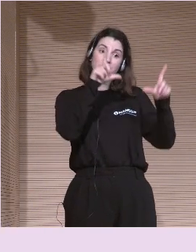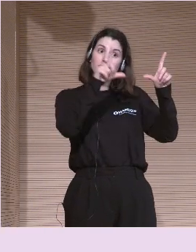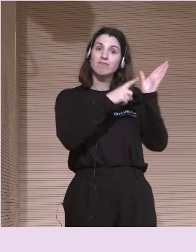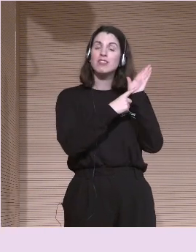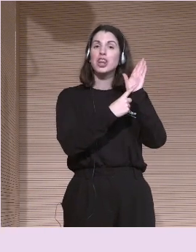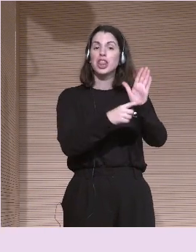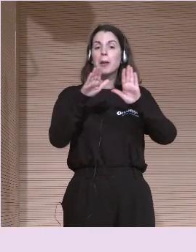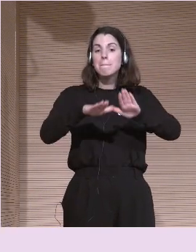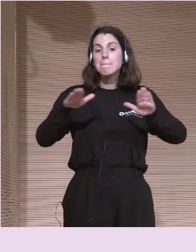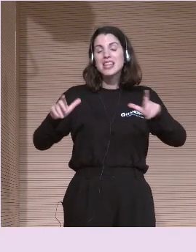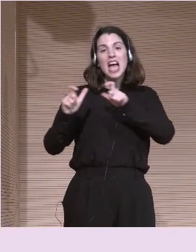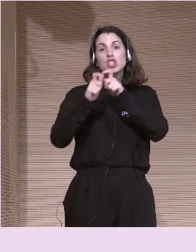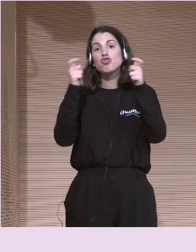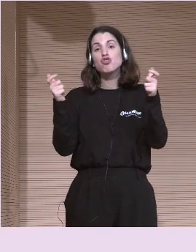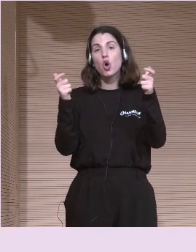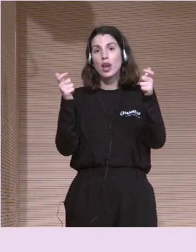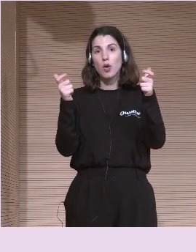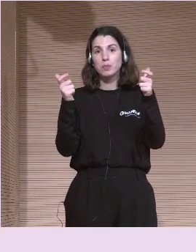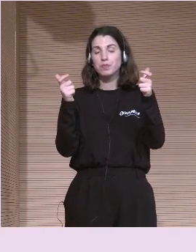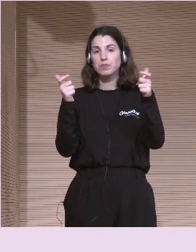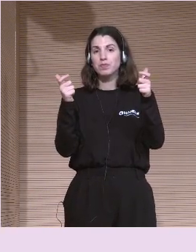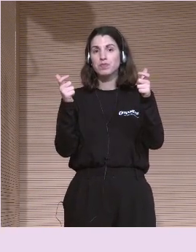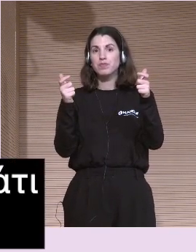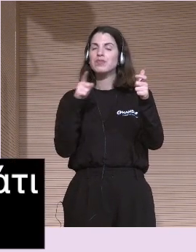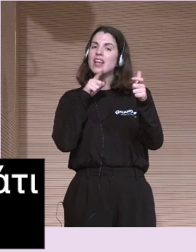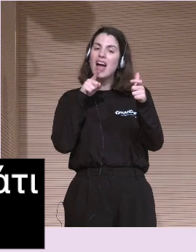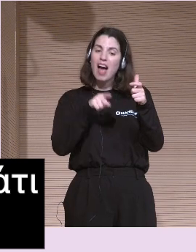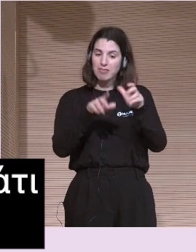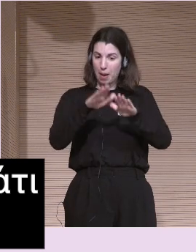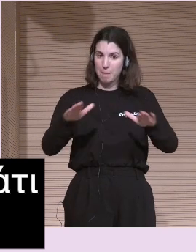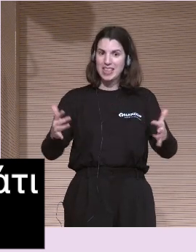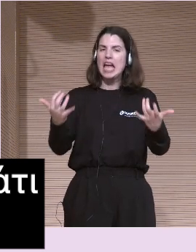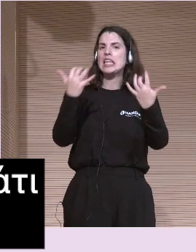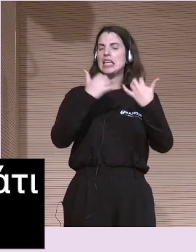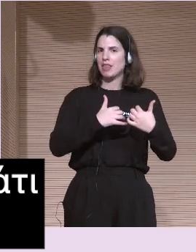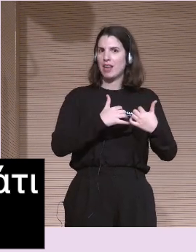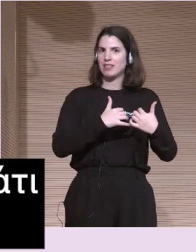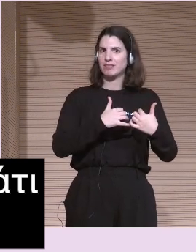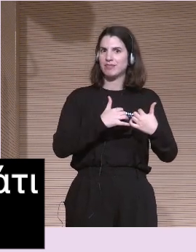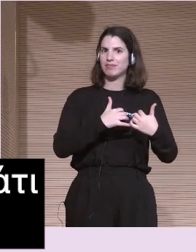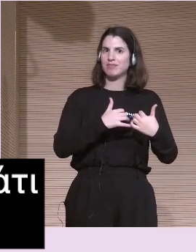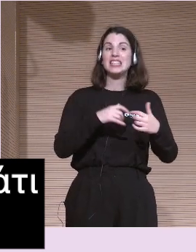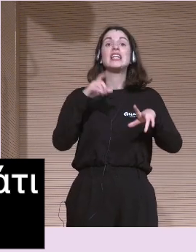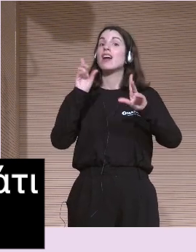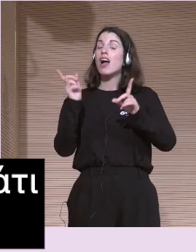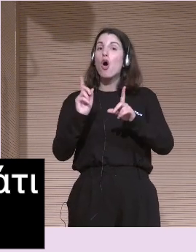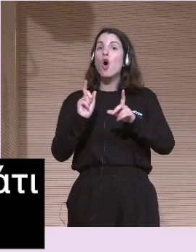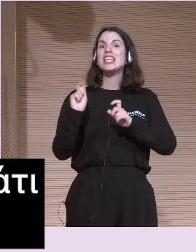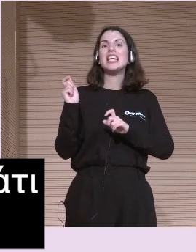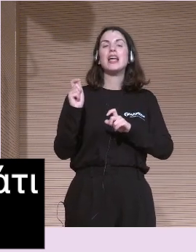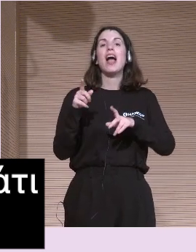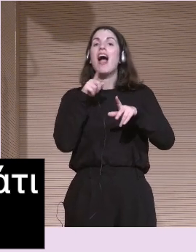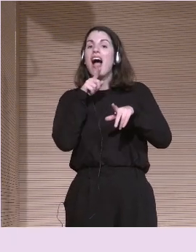just dropping in on their way back through the shopping centre after school. And what they're engaging with is really quite an obscure bit of 19th century